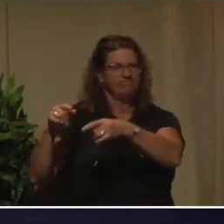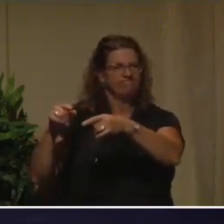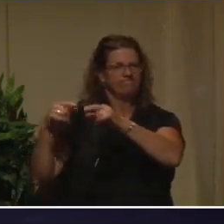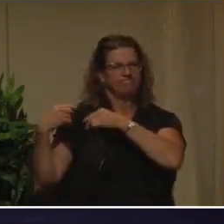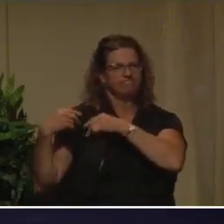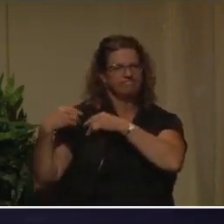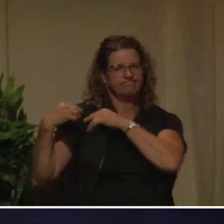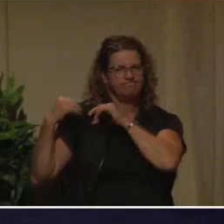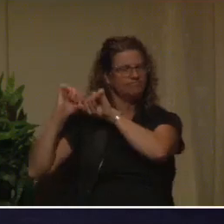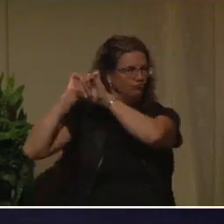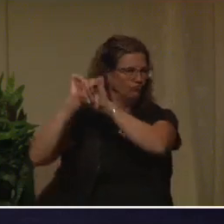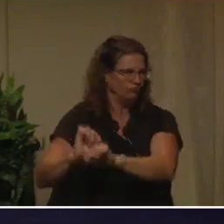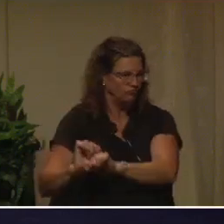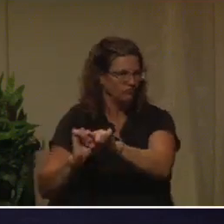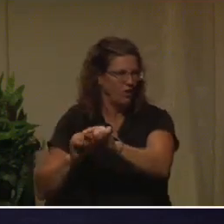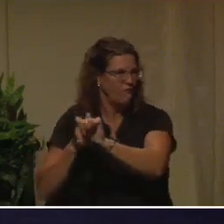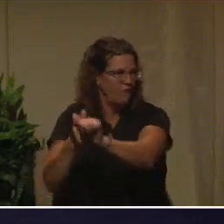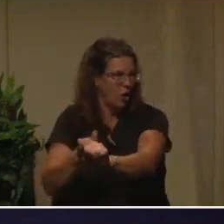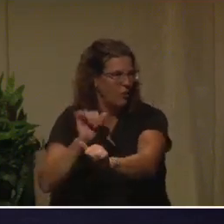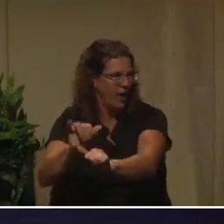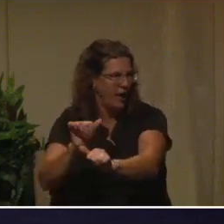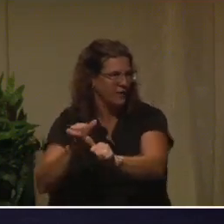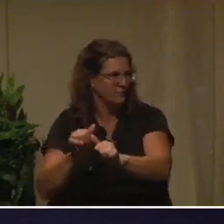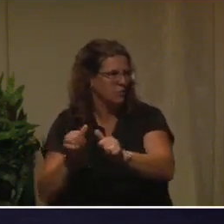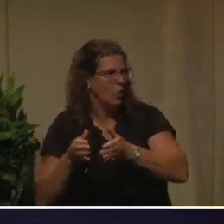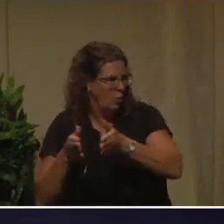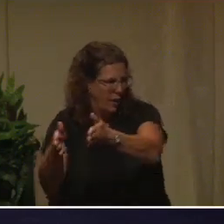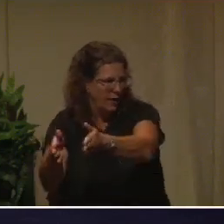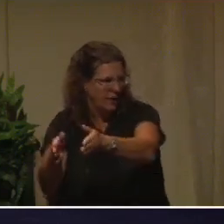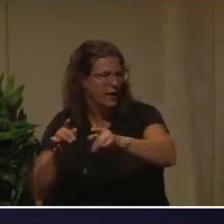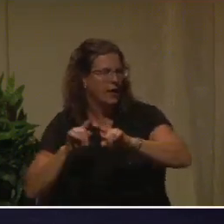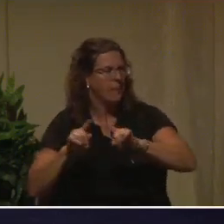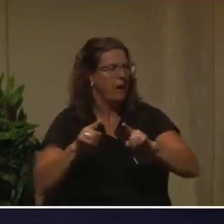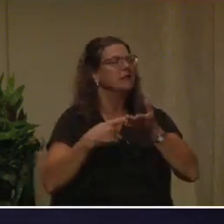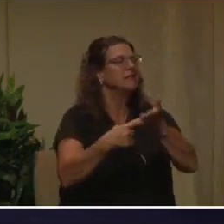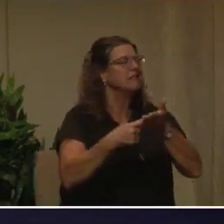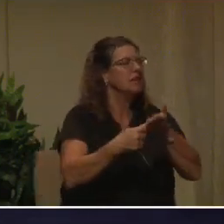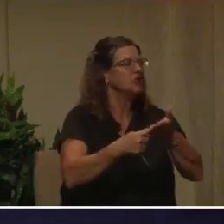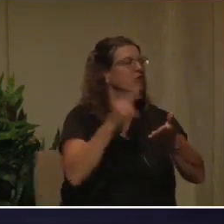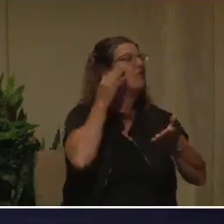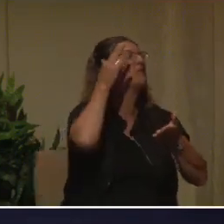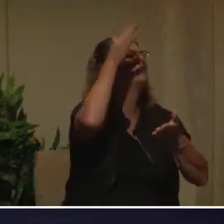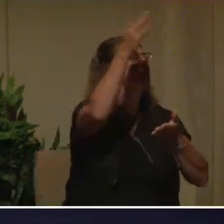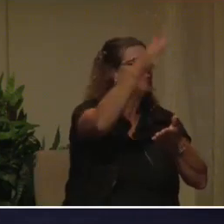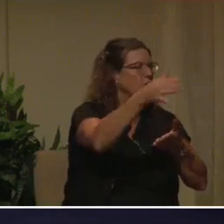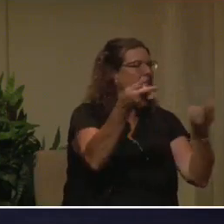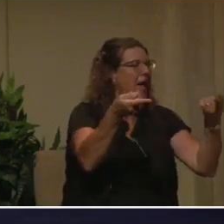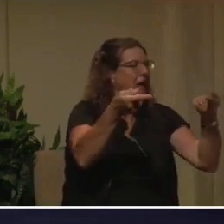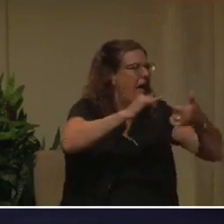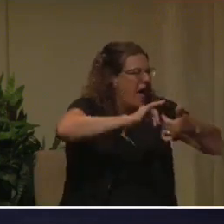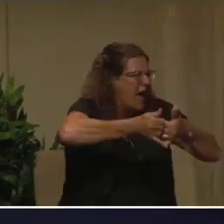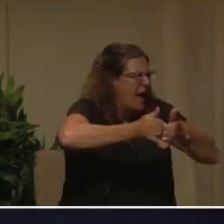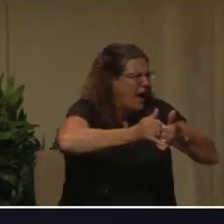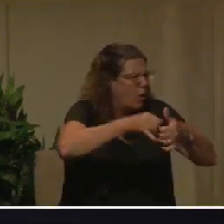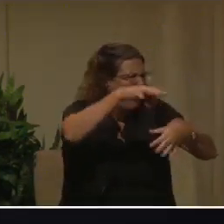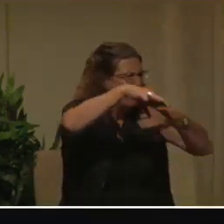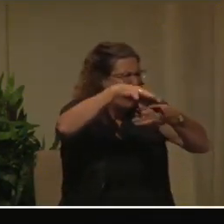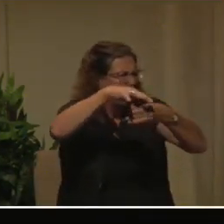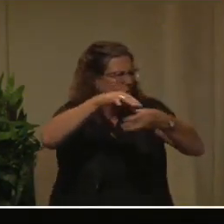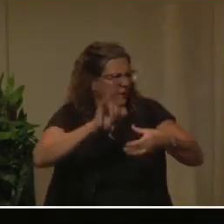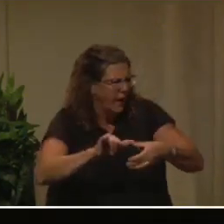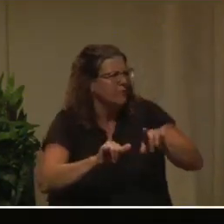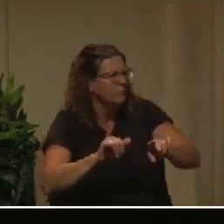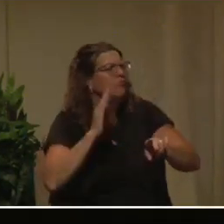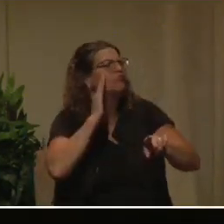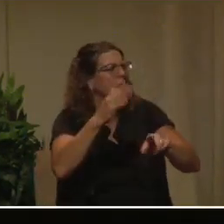elections. And finally, we encourage two offerings every week. We always encourage an